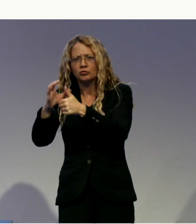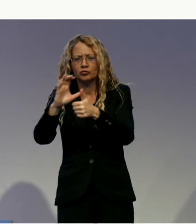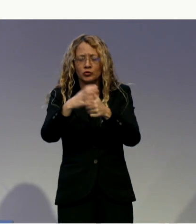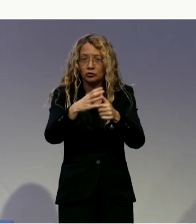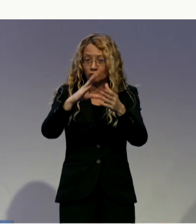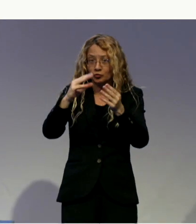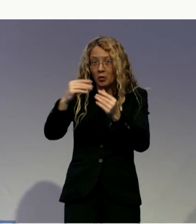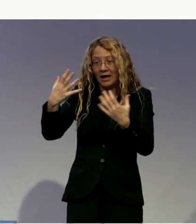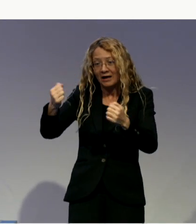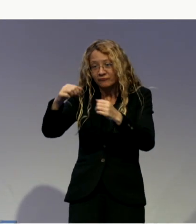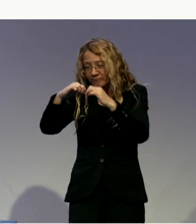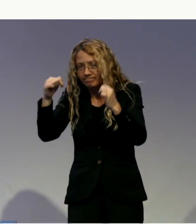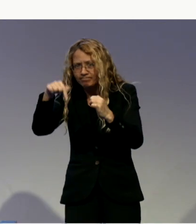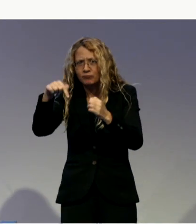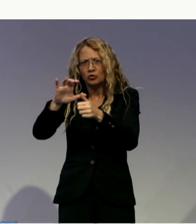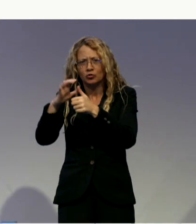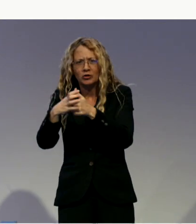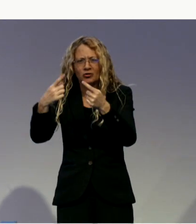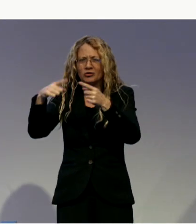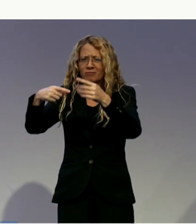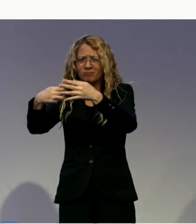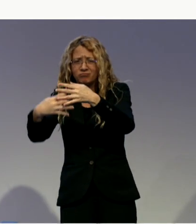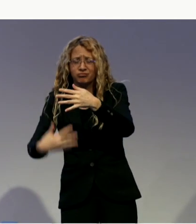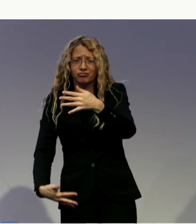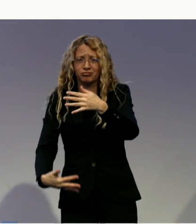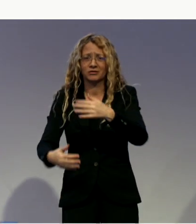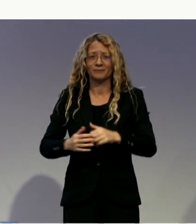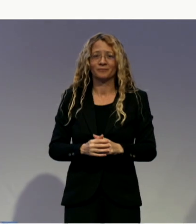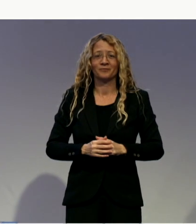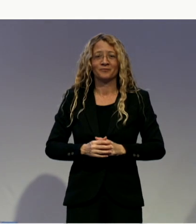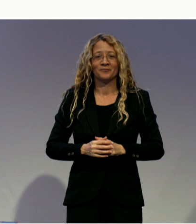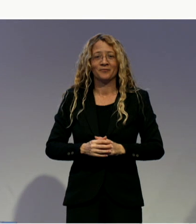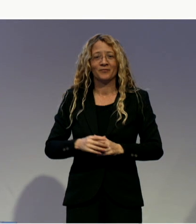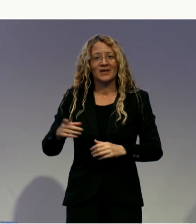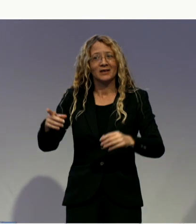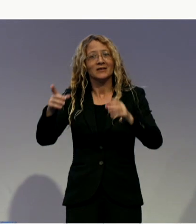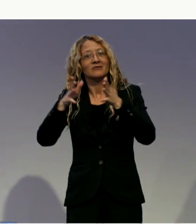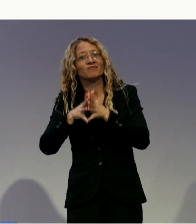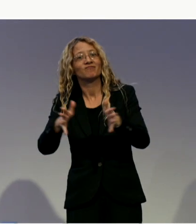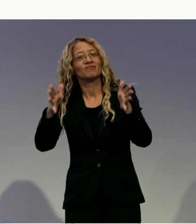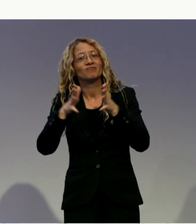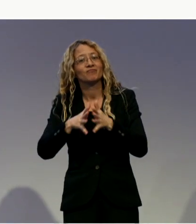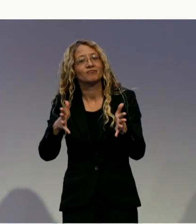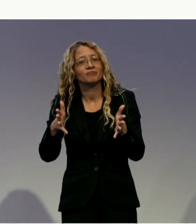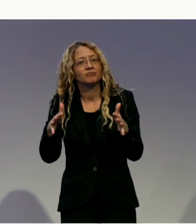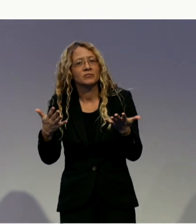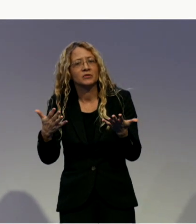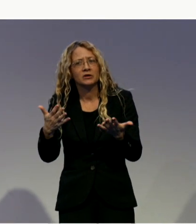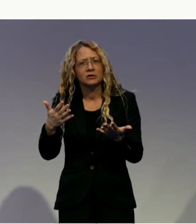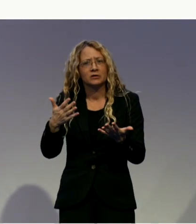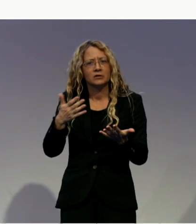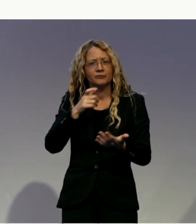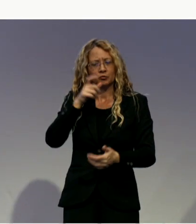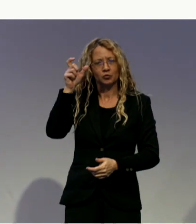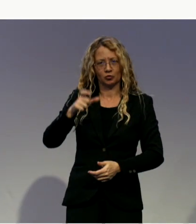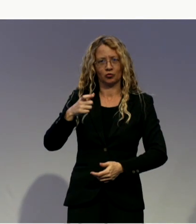The thing about storytelling is, who are the heroes? Who are the